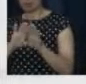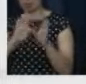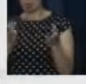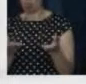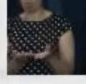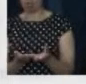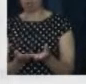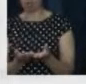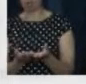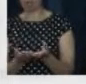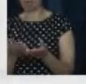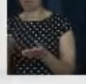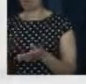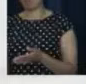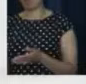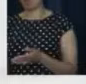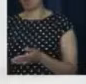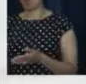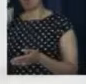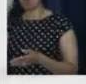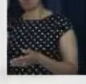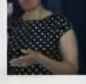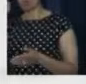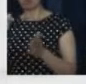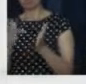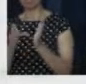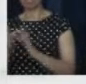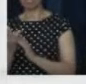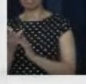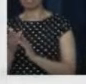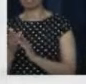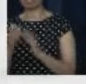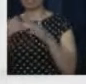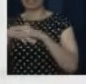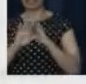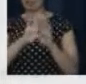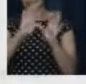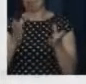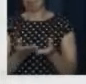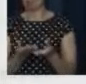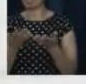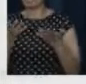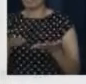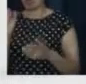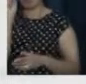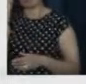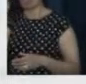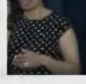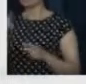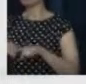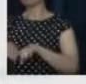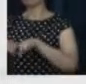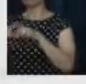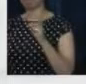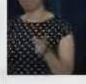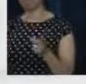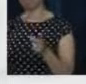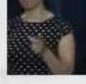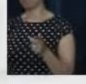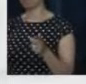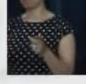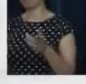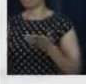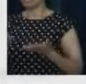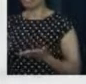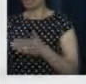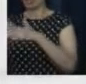we once regarded Christ in this way, we do so no longer. Therefore, if anyone is in Christ, the new creation